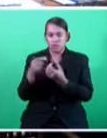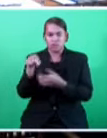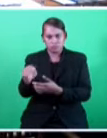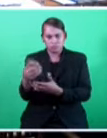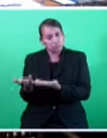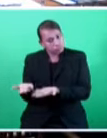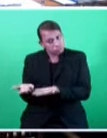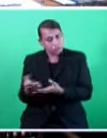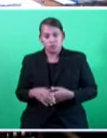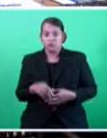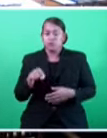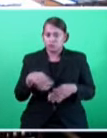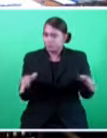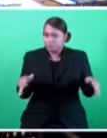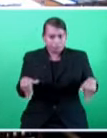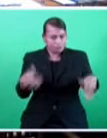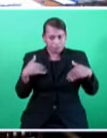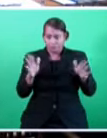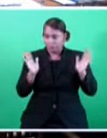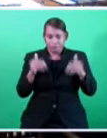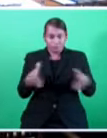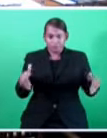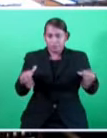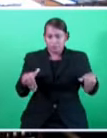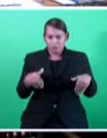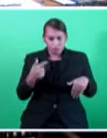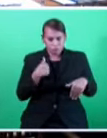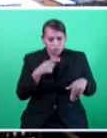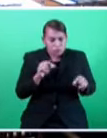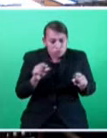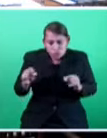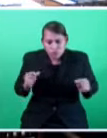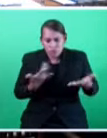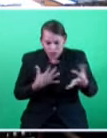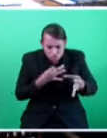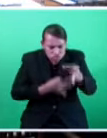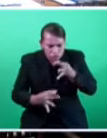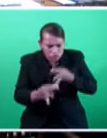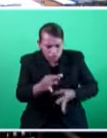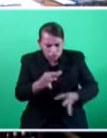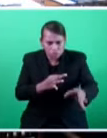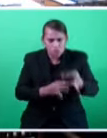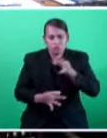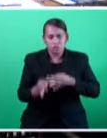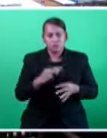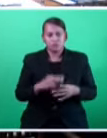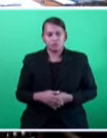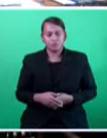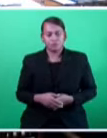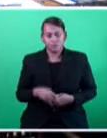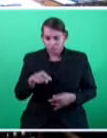That's the thing. I haven't altered the order paper. All that I've done with this session is alter the order